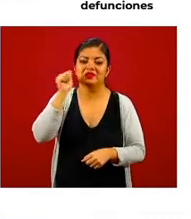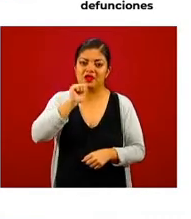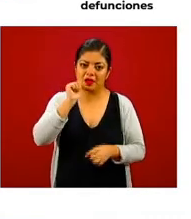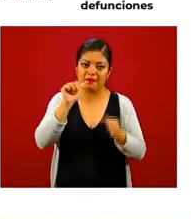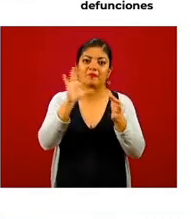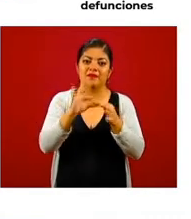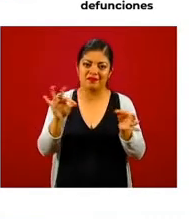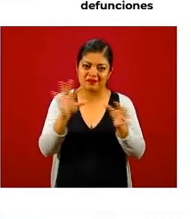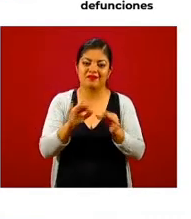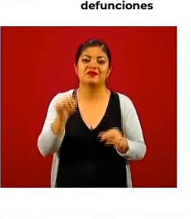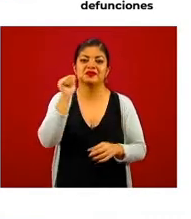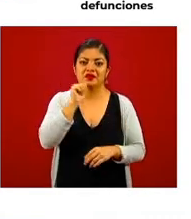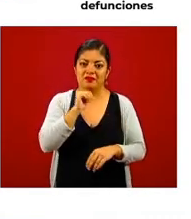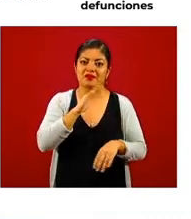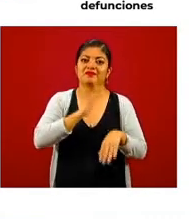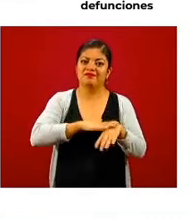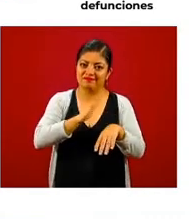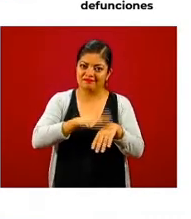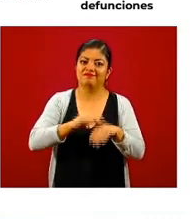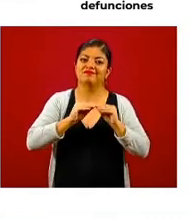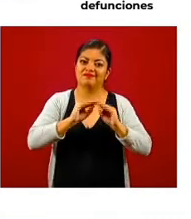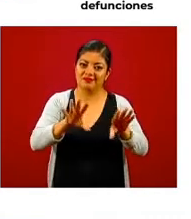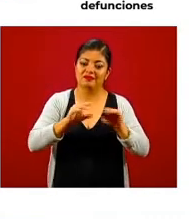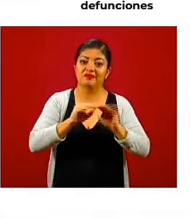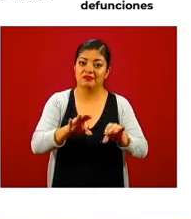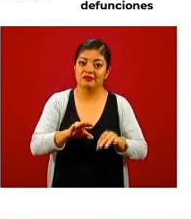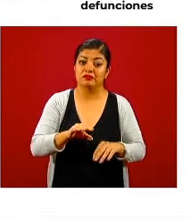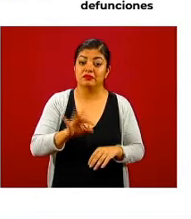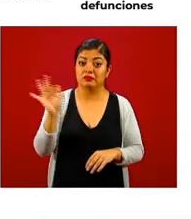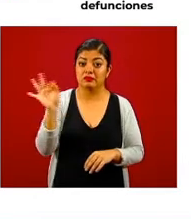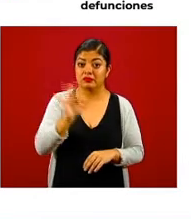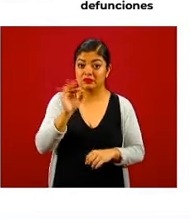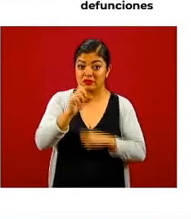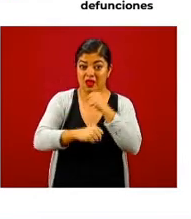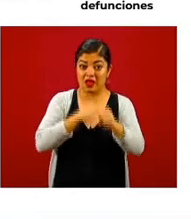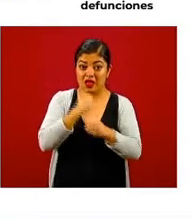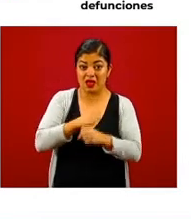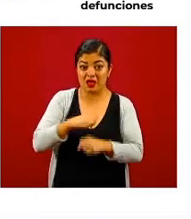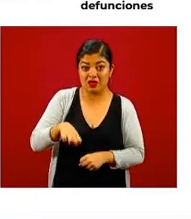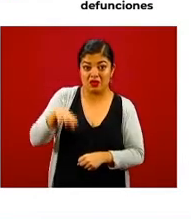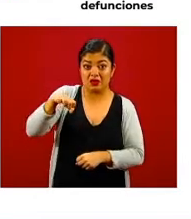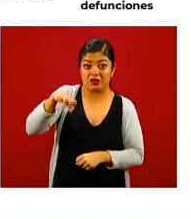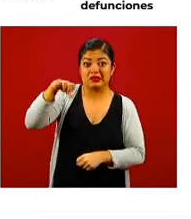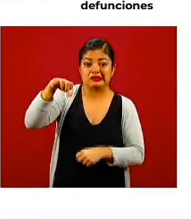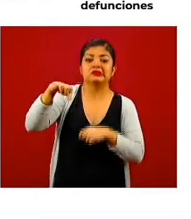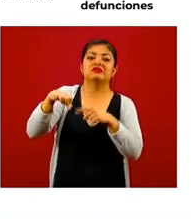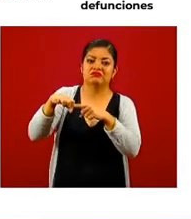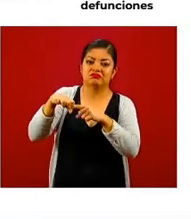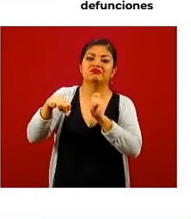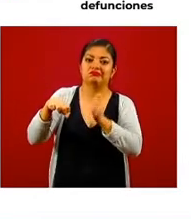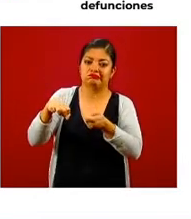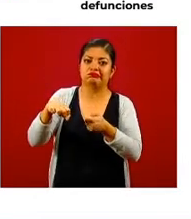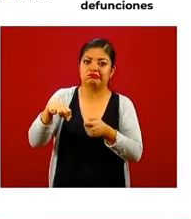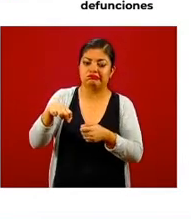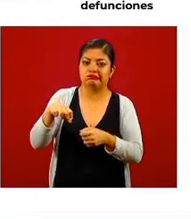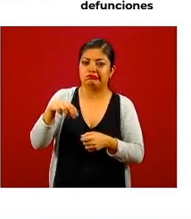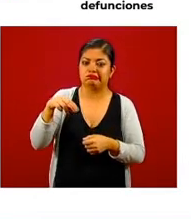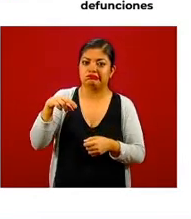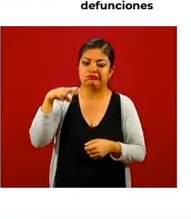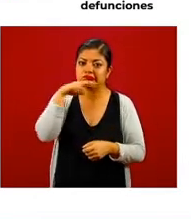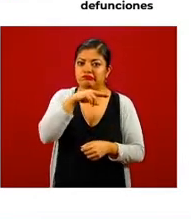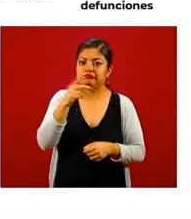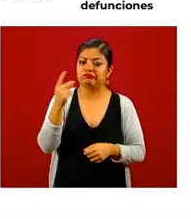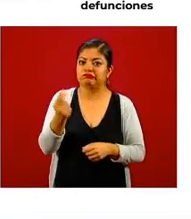age groups. And as we have communicated to you and really tried to speak to you guys about,